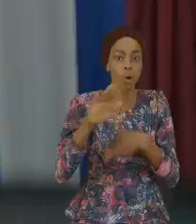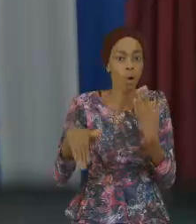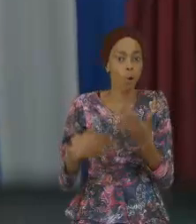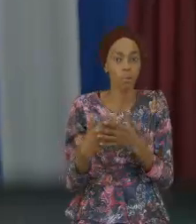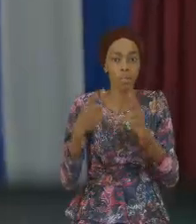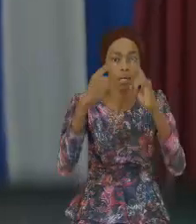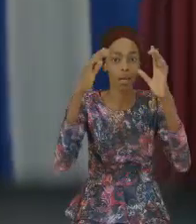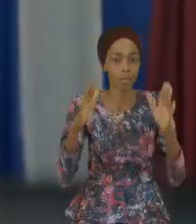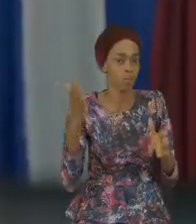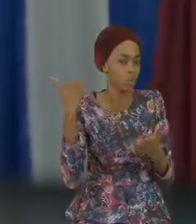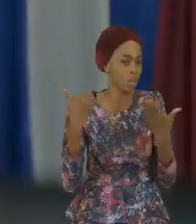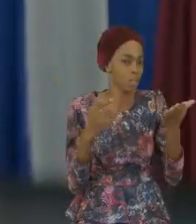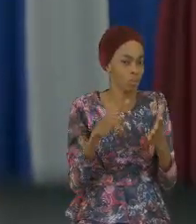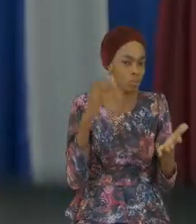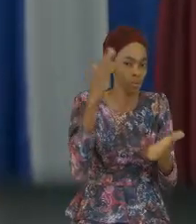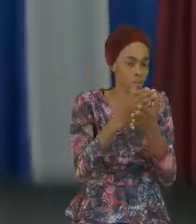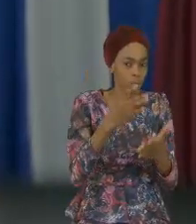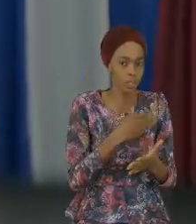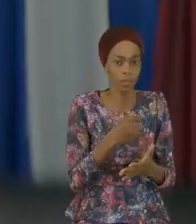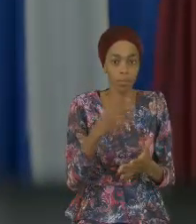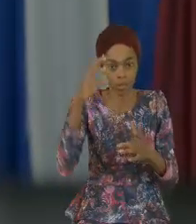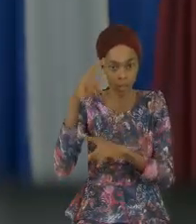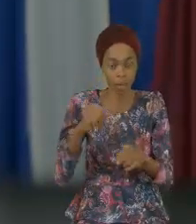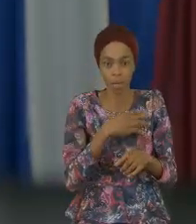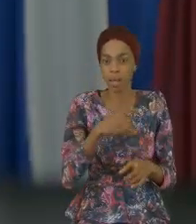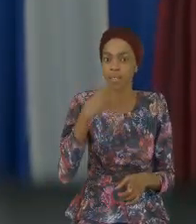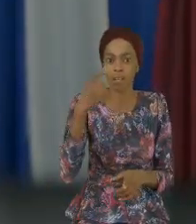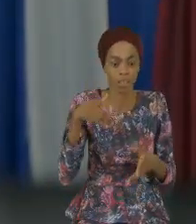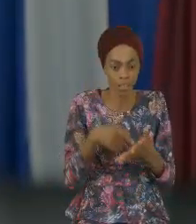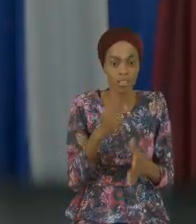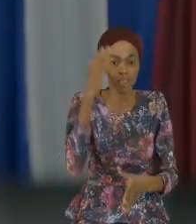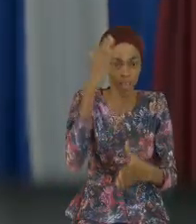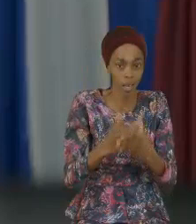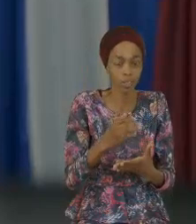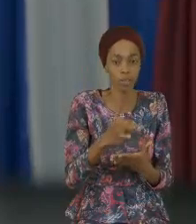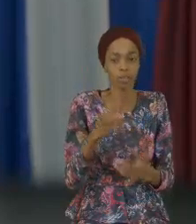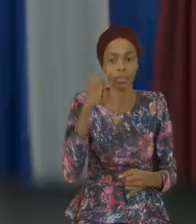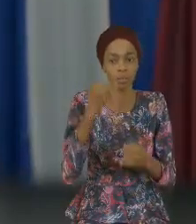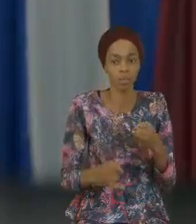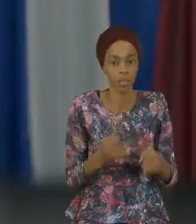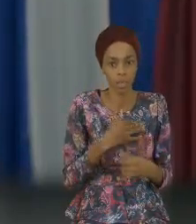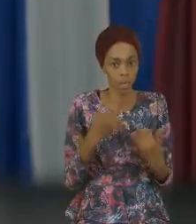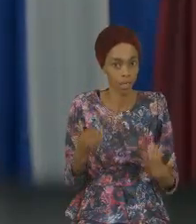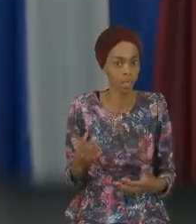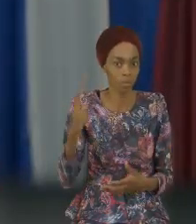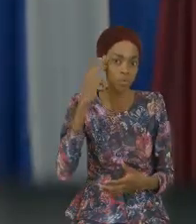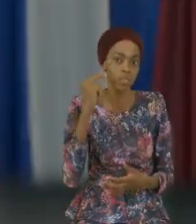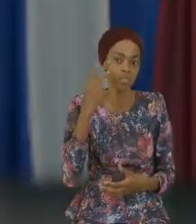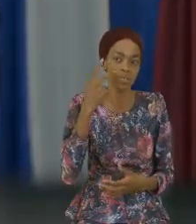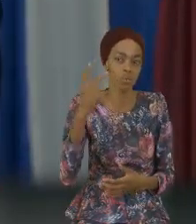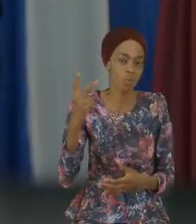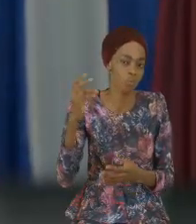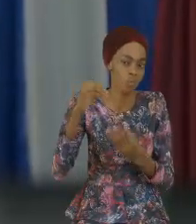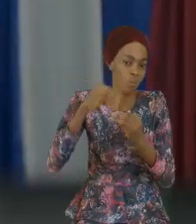to stop them and say, this is the end of the road. He saw beyond the Amalekites. What I'm